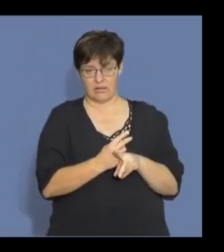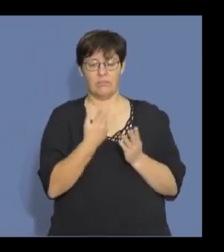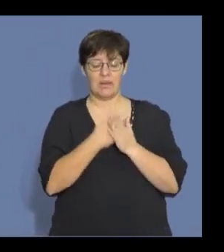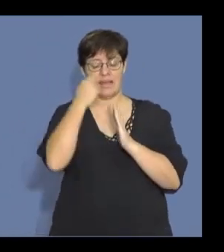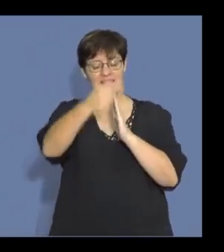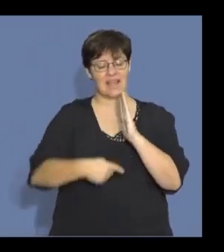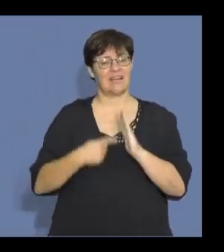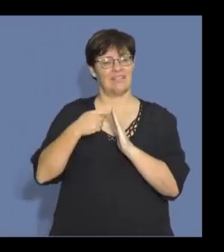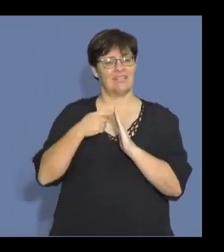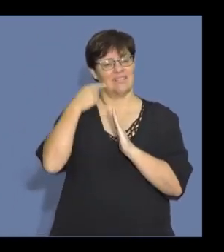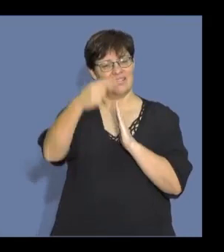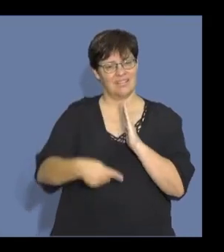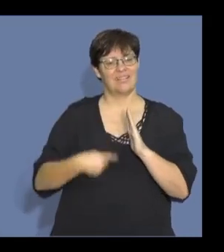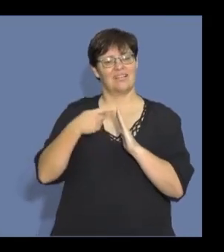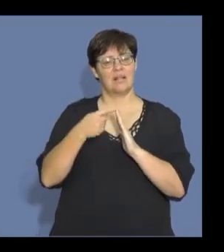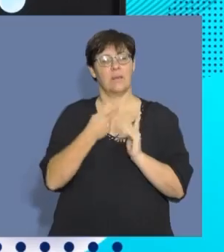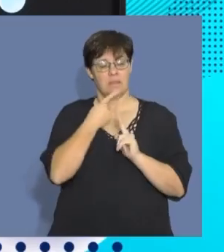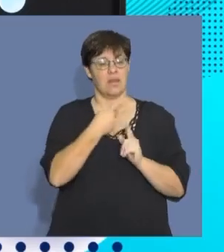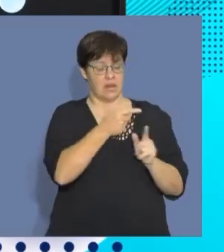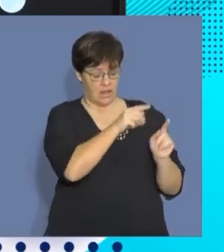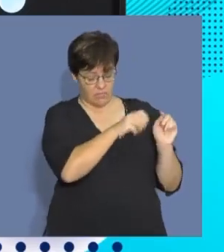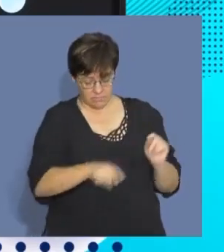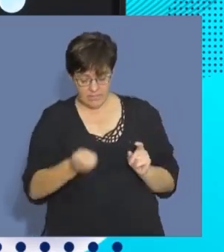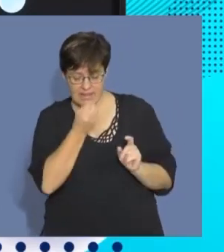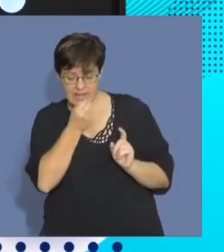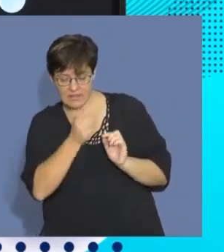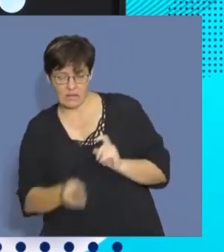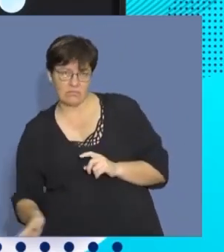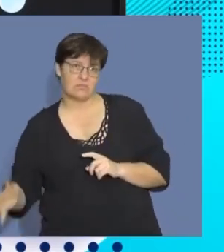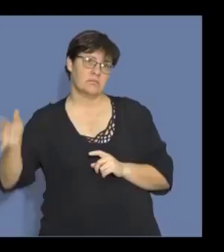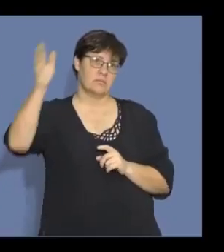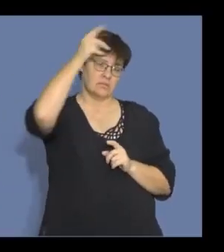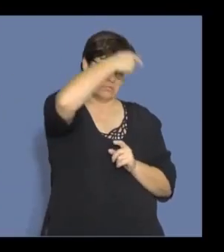cycle means that these are recycled in the environment continuously.